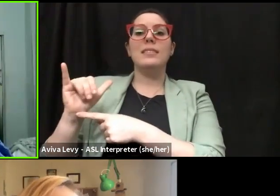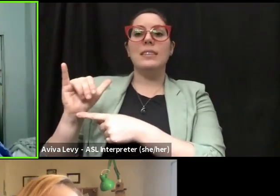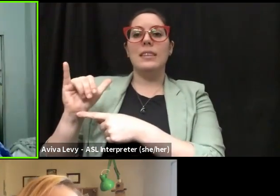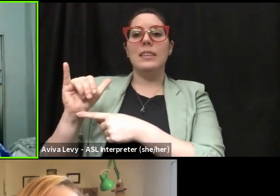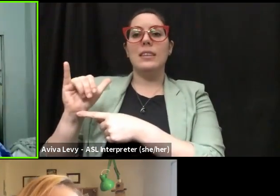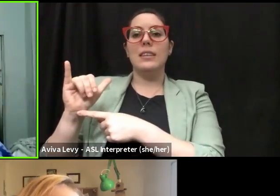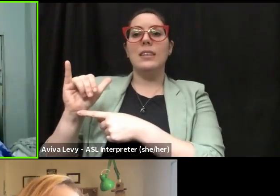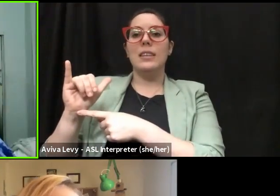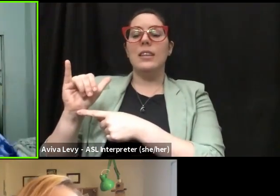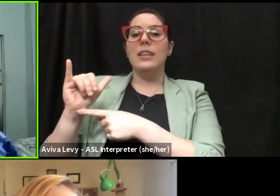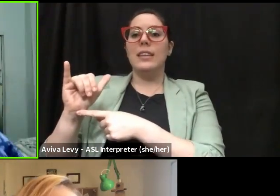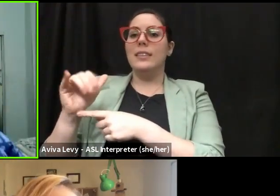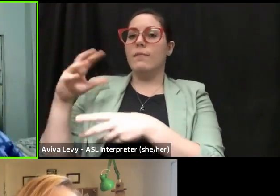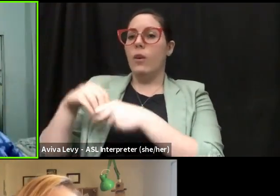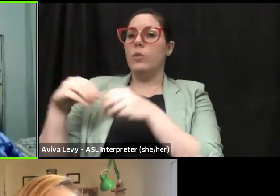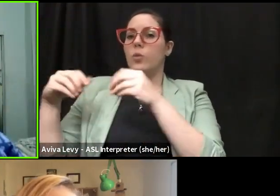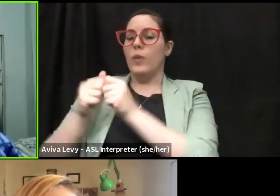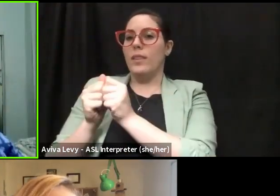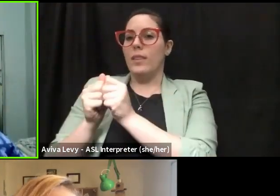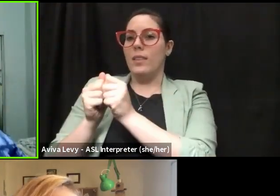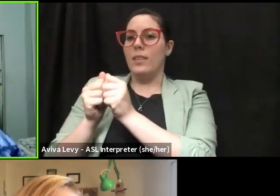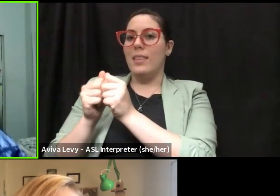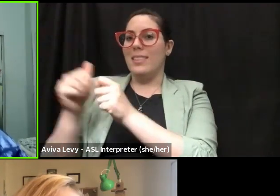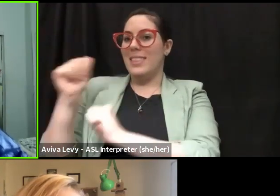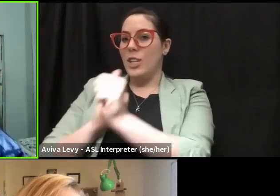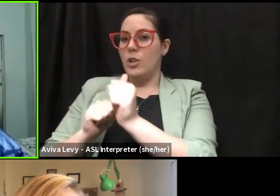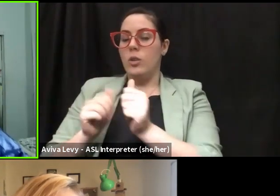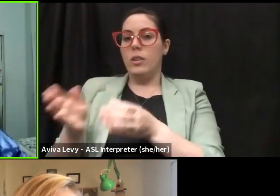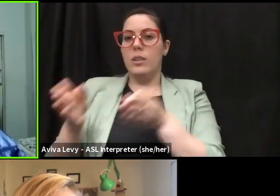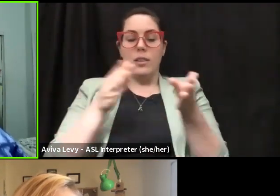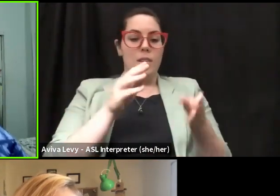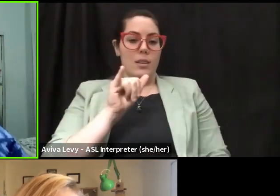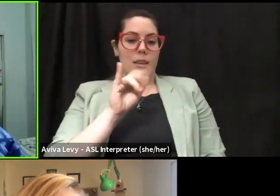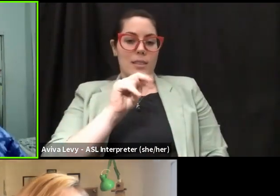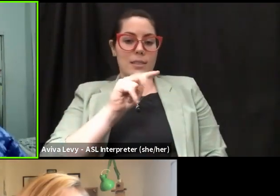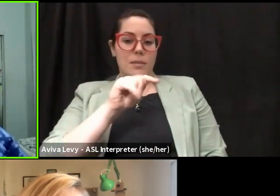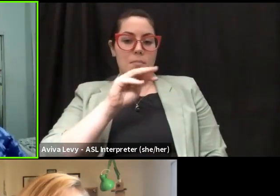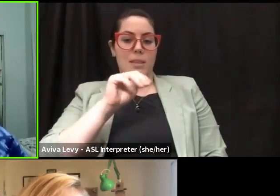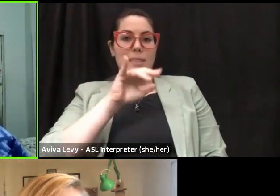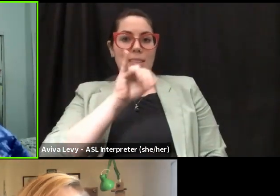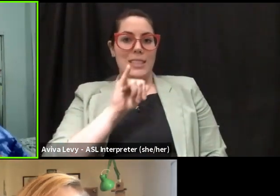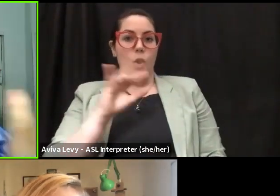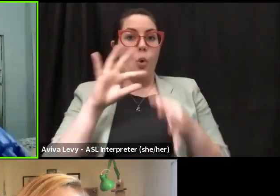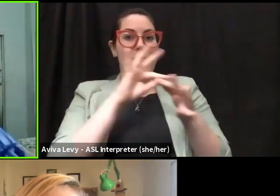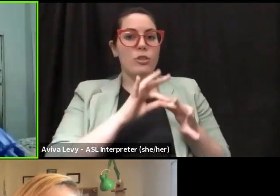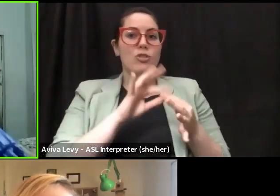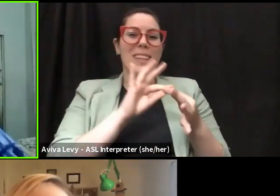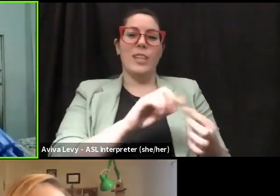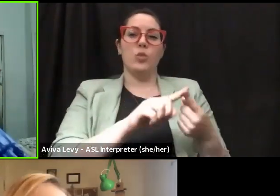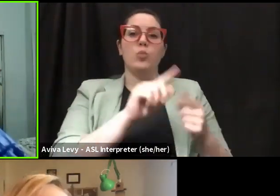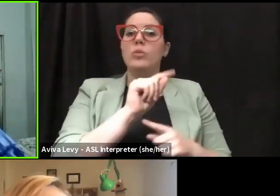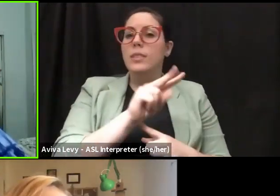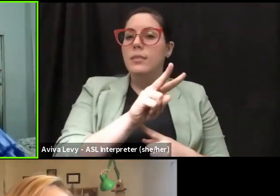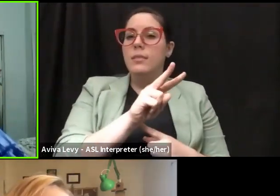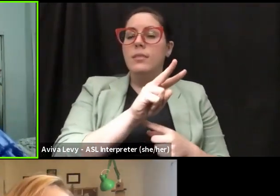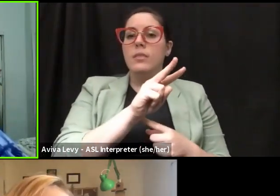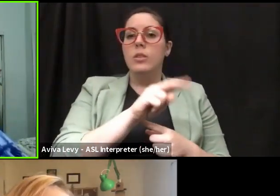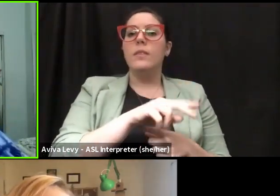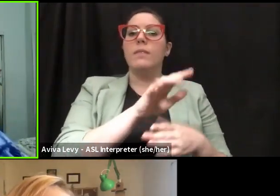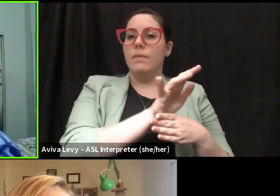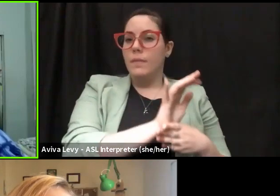intimacy coordination, which is more geared toward film and television. So I really want to open those doors of inclusivity